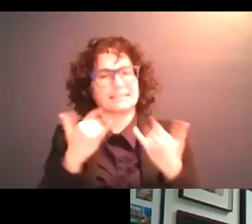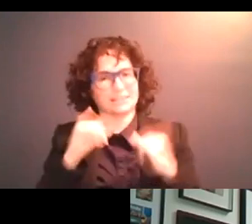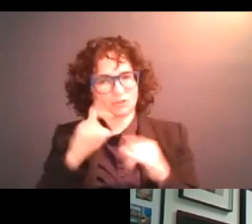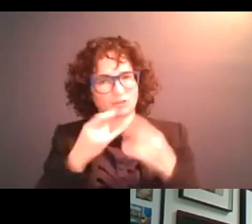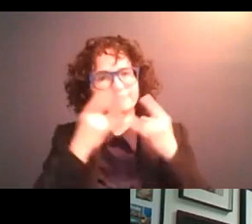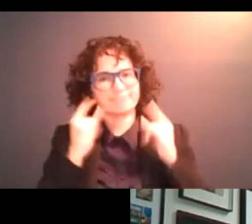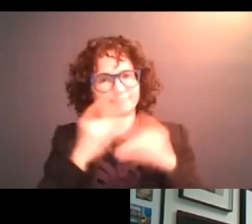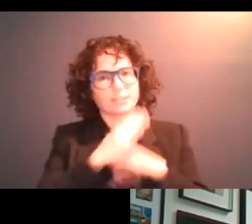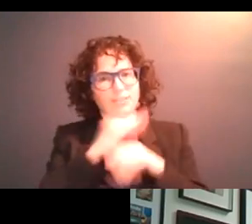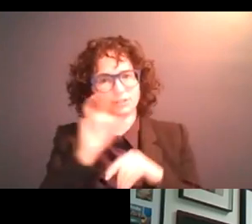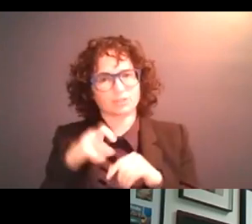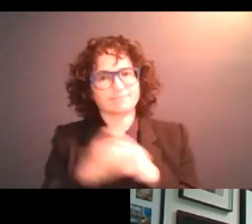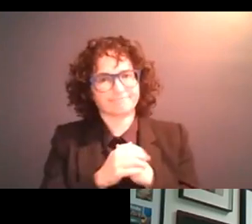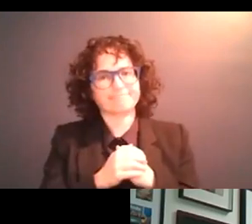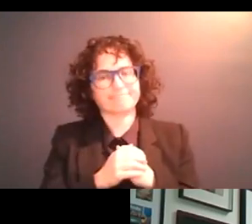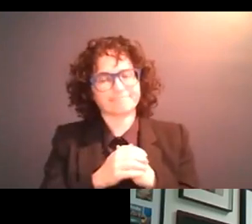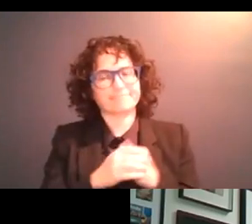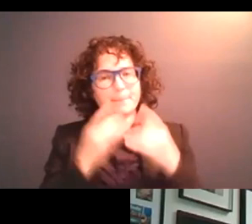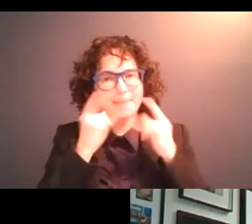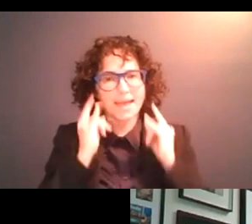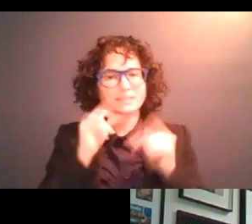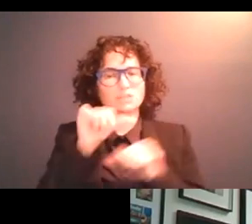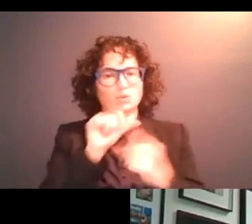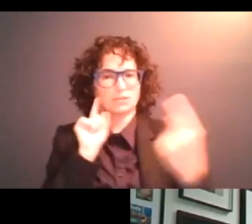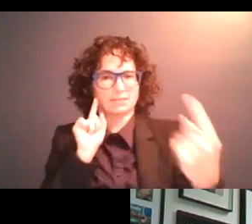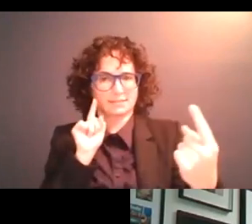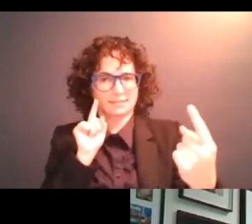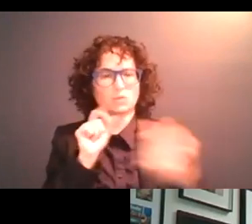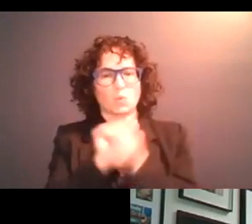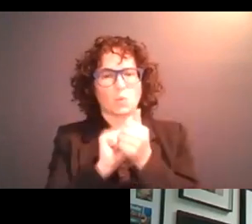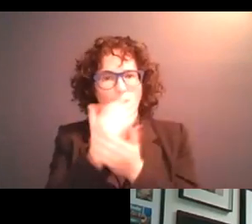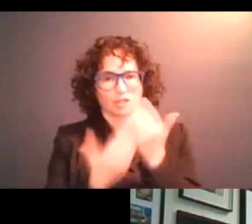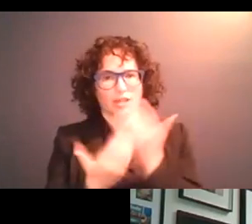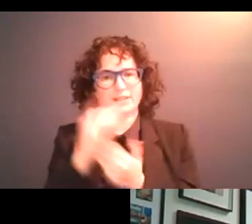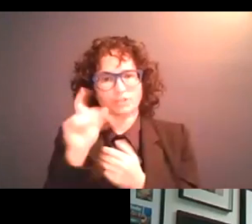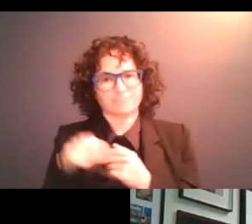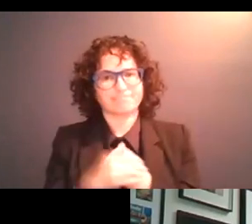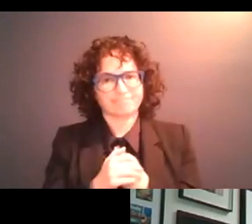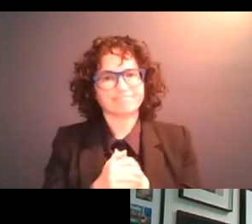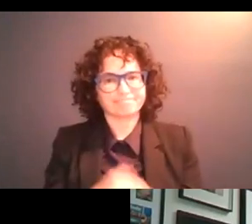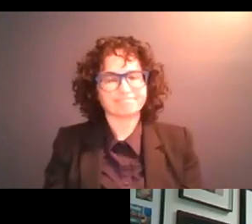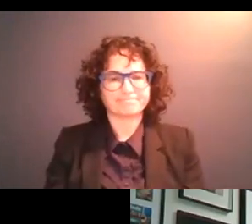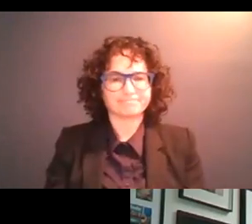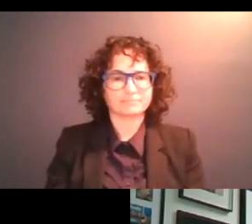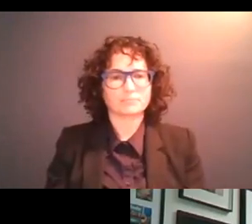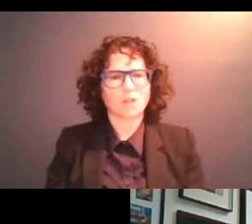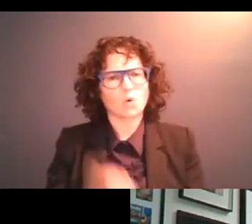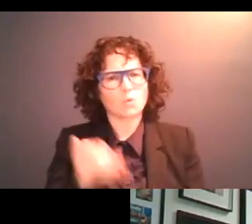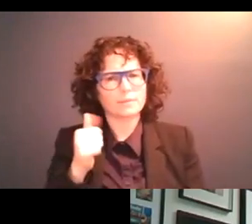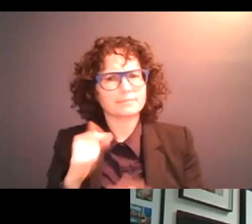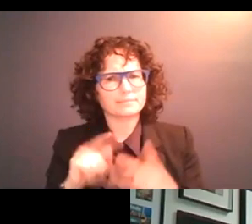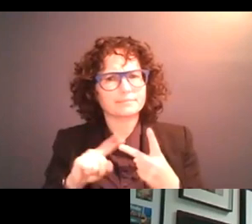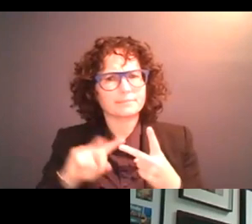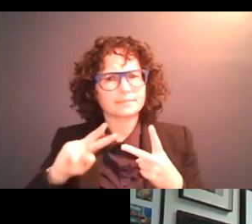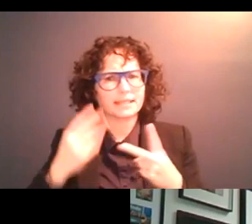protections, your preventative that works, masking, social distancing, washing your hands with frequency. And then there was another question that you asked